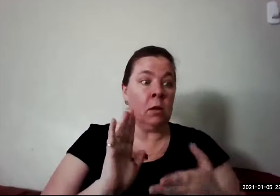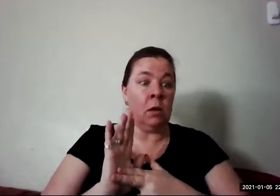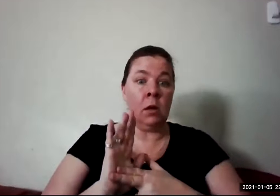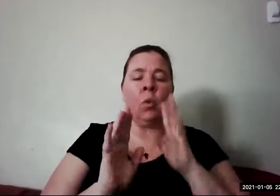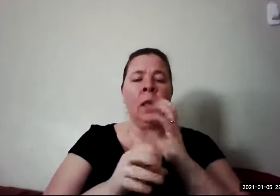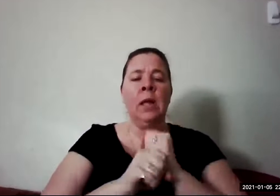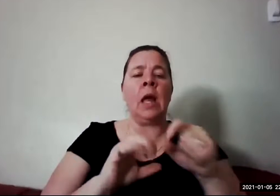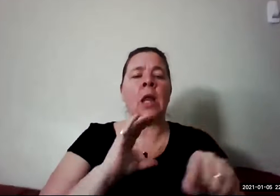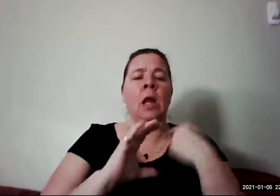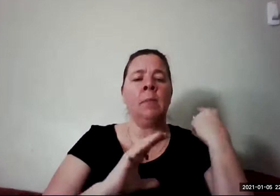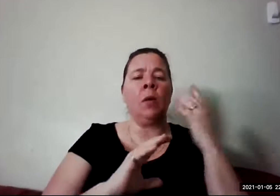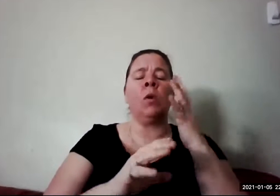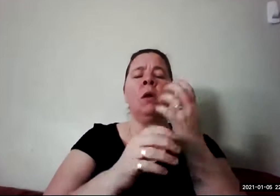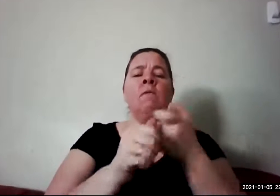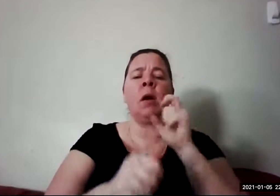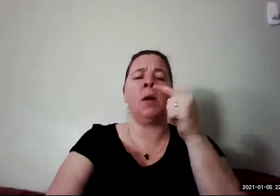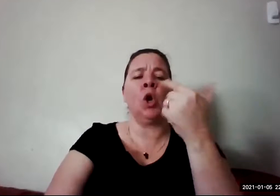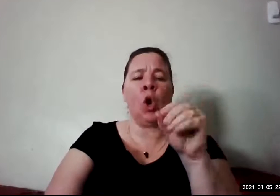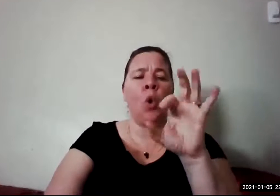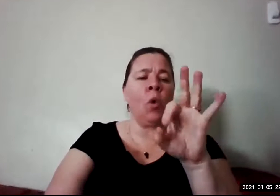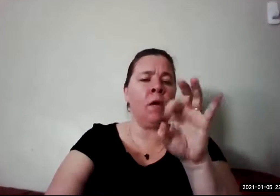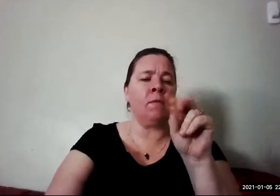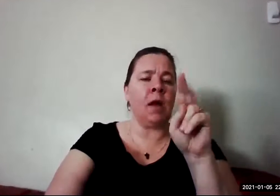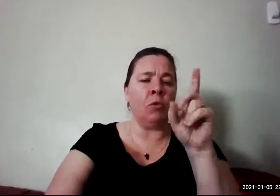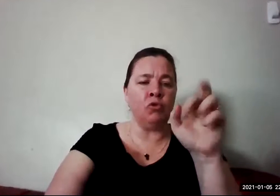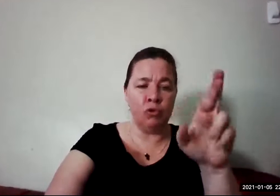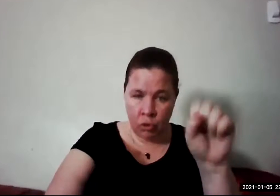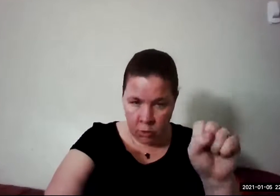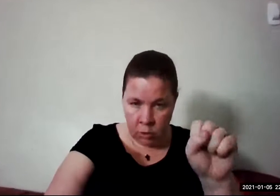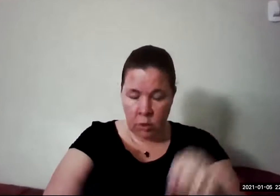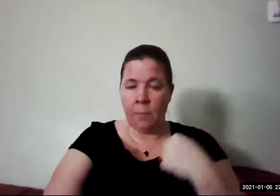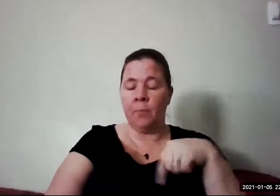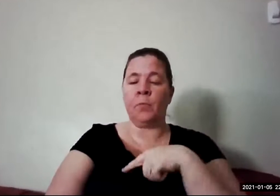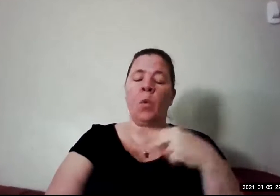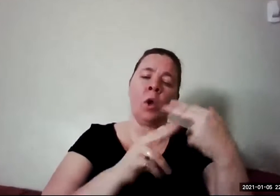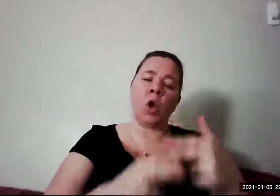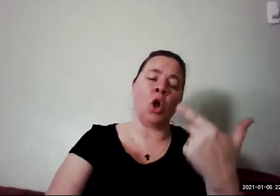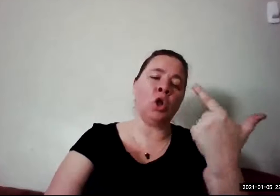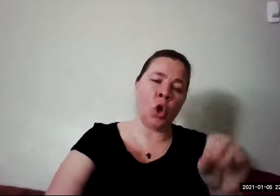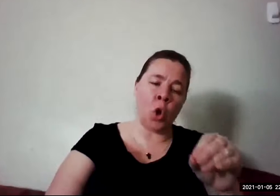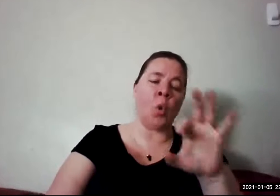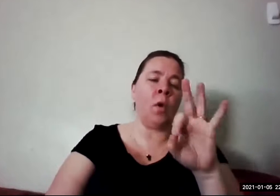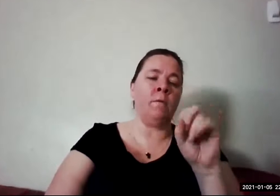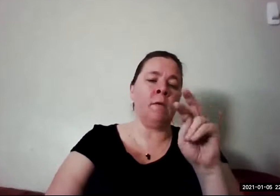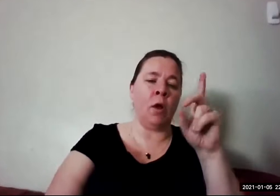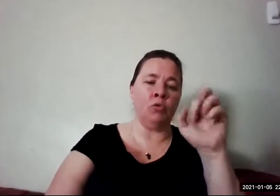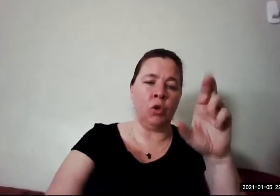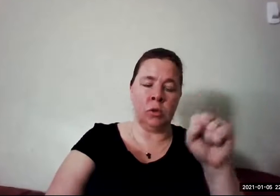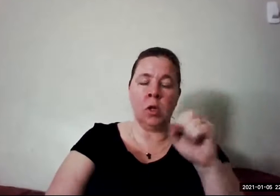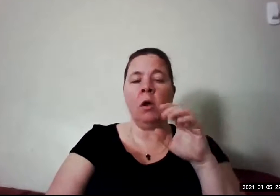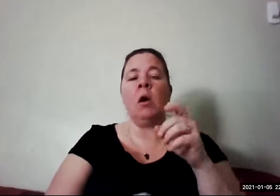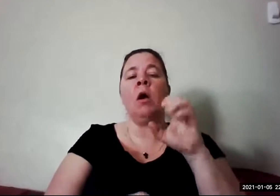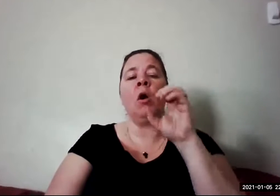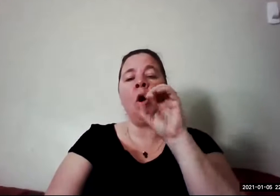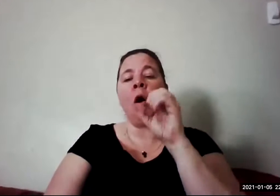email from Gofounders, because as a founding member, we are called Gofounders of Onpassive. Check your email